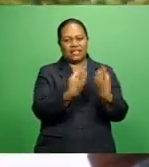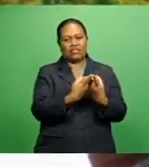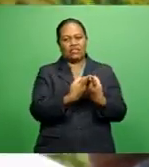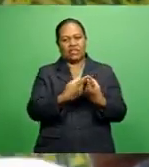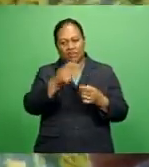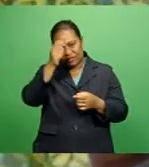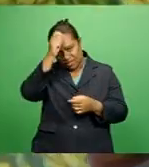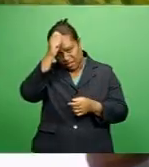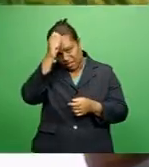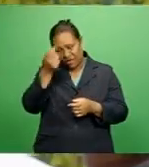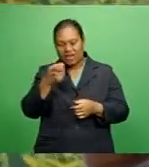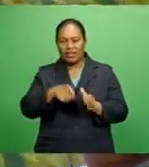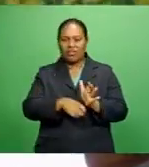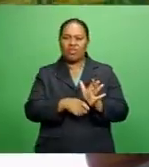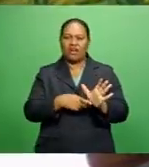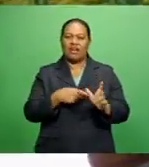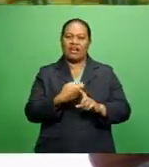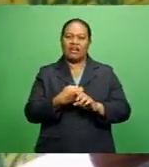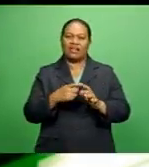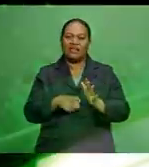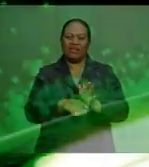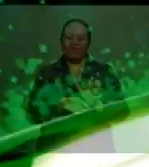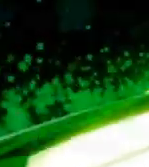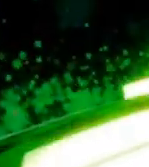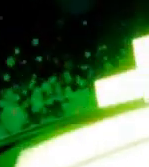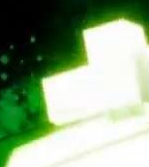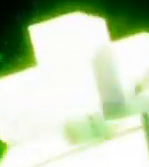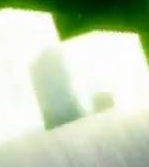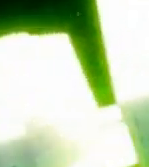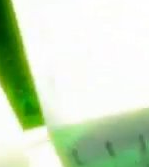but based out of this Rakiraki office.